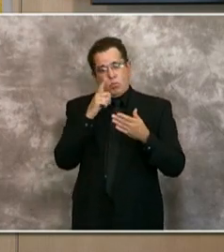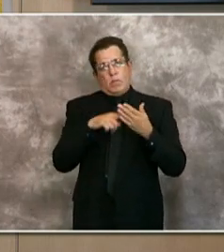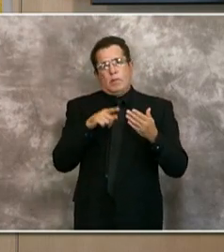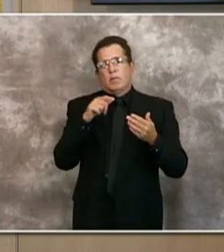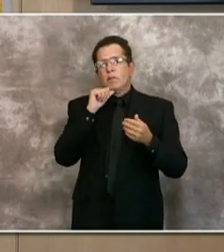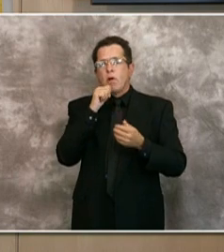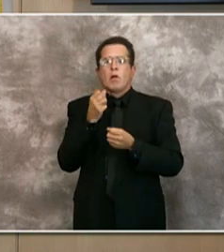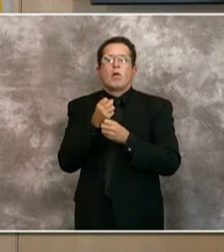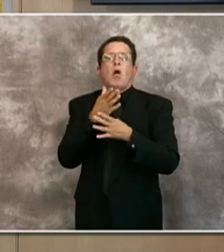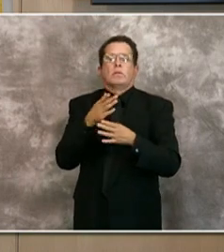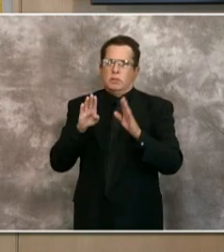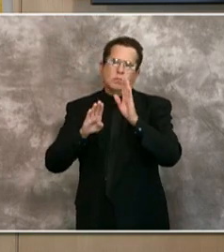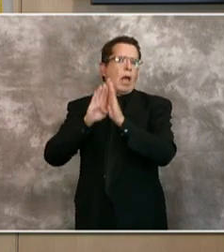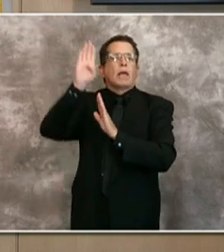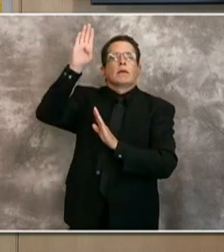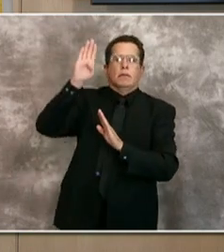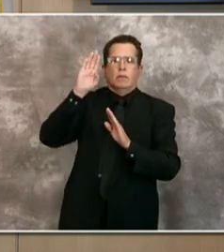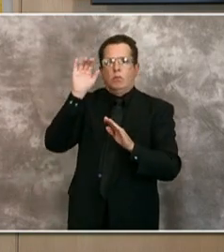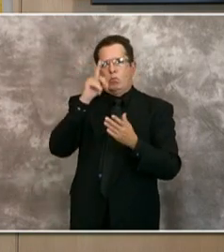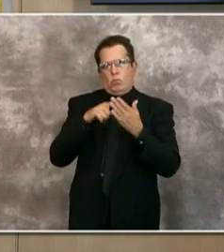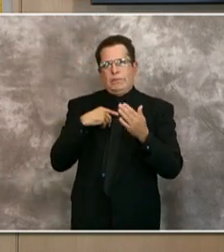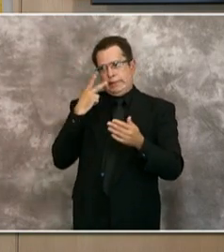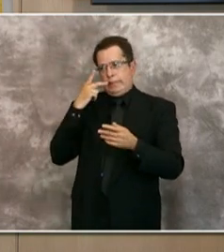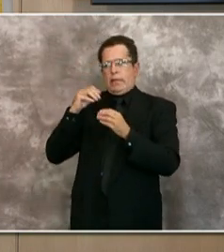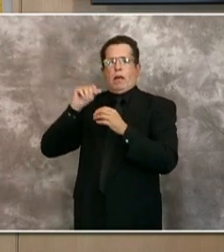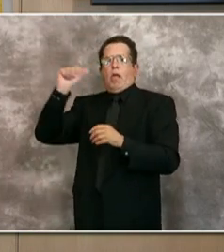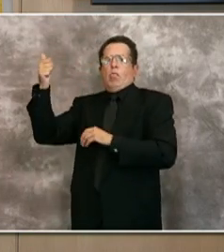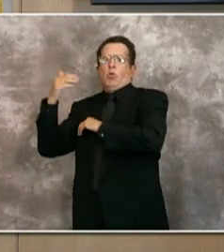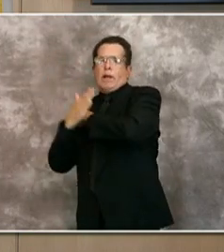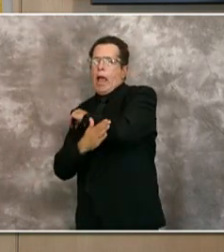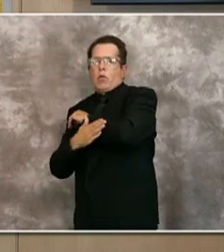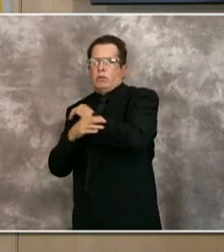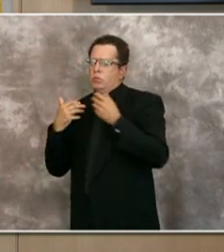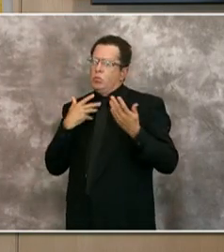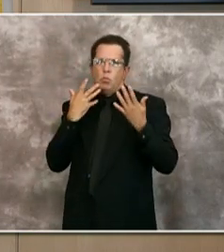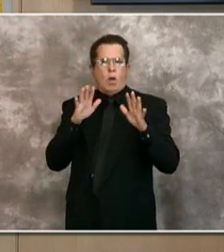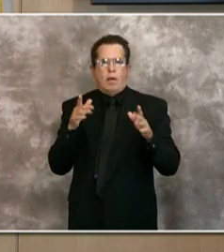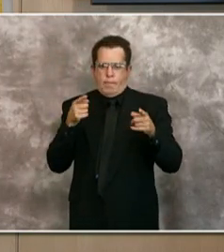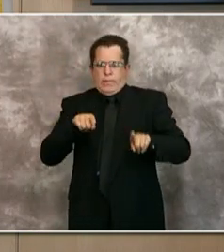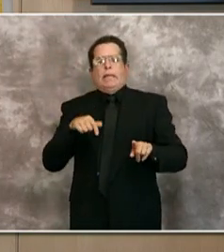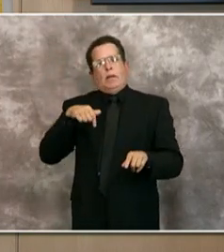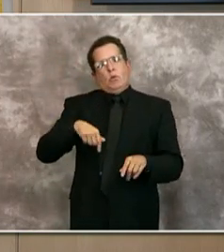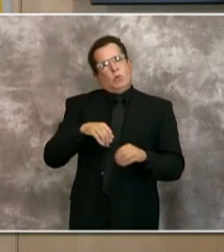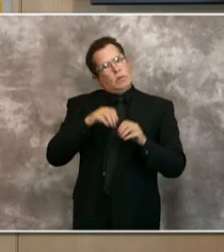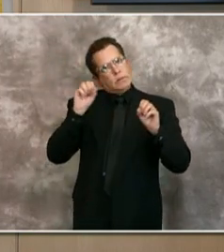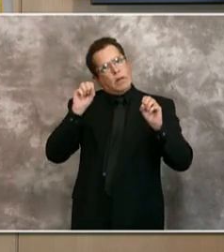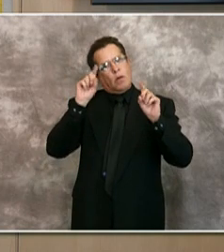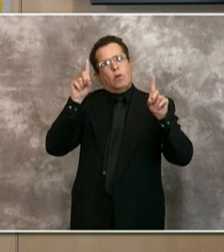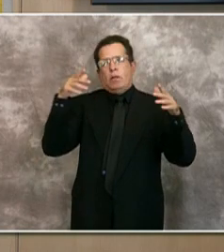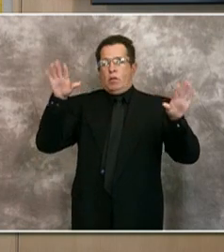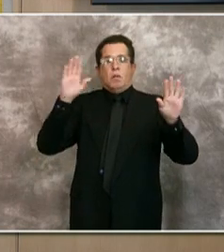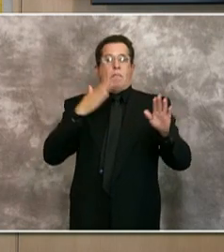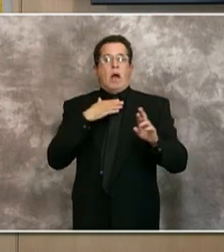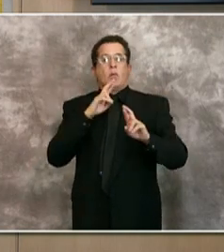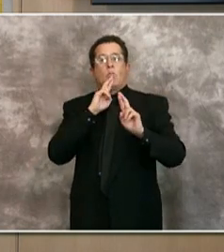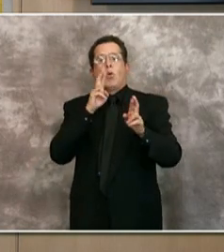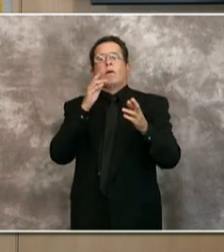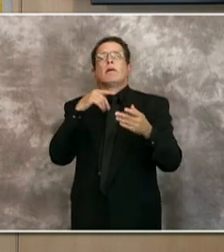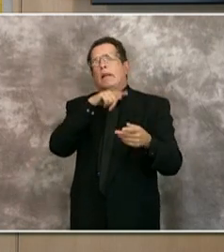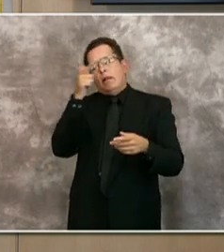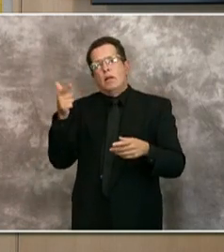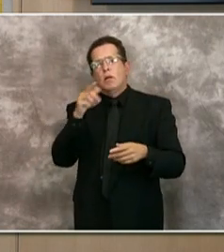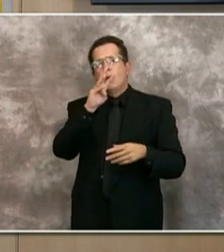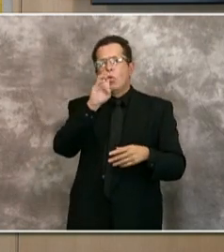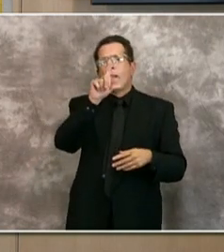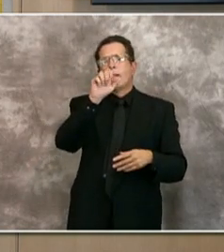might contribute to a spike like we've seen in other counties. We certainly don't want that to be the case here in San Diego County. That concludes my report. I'll now turn it over to Dr. Wilma Wooten